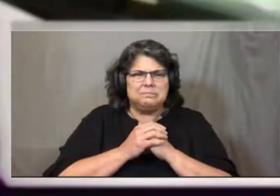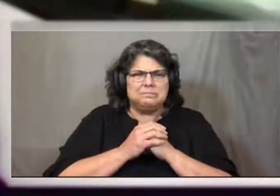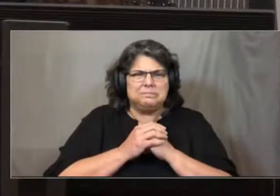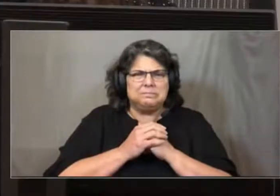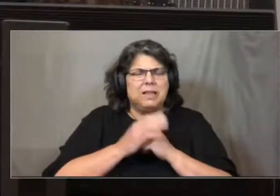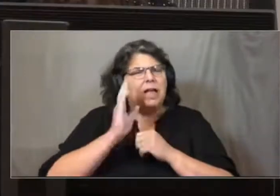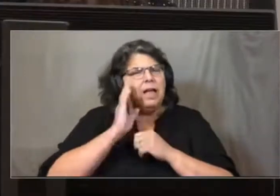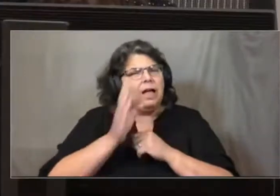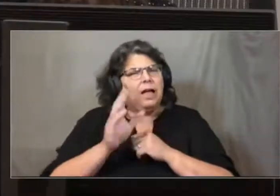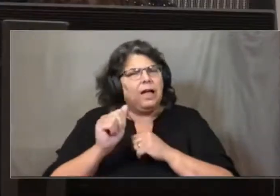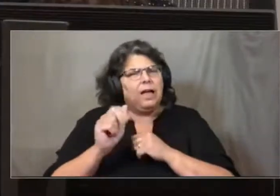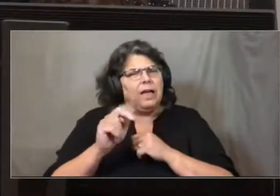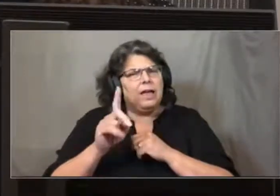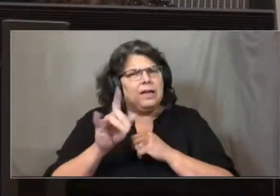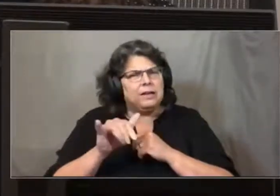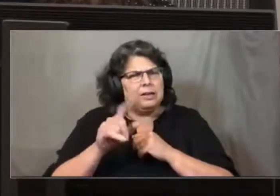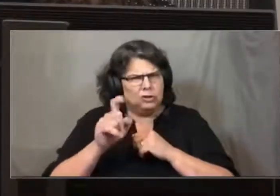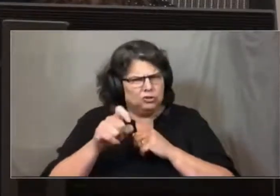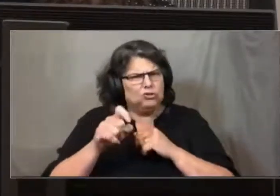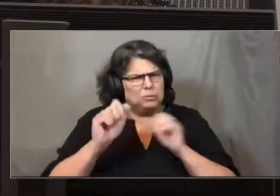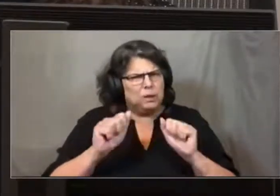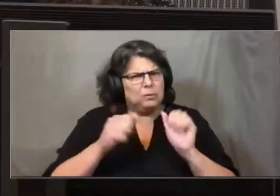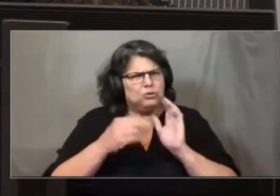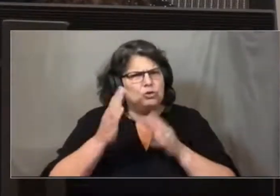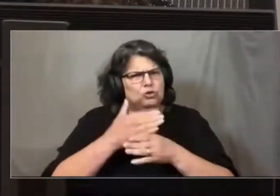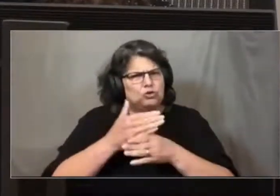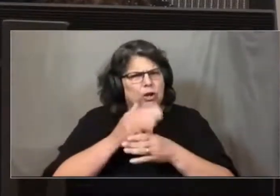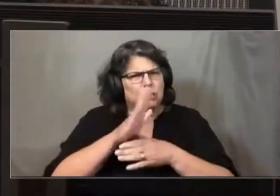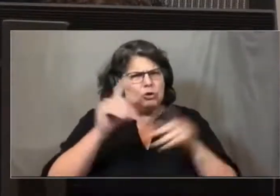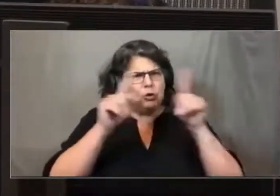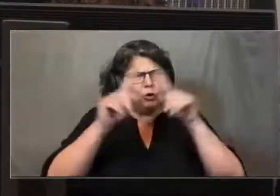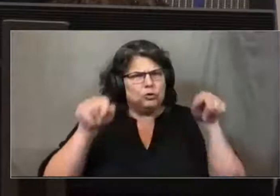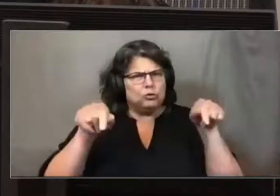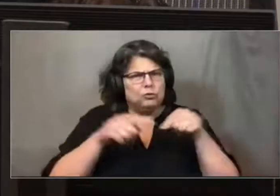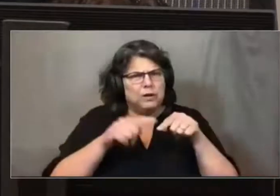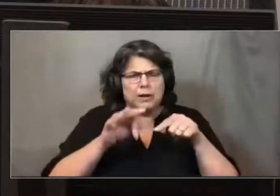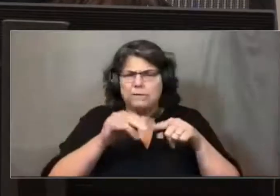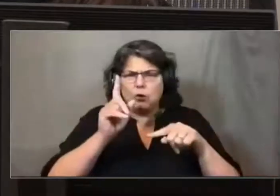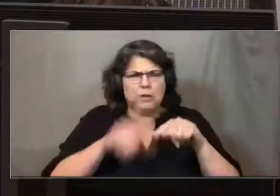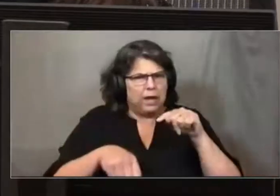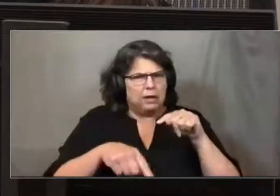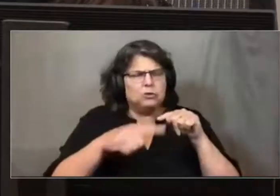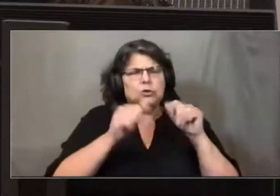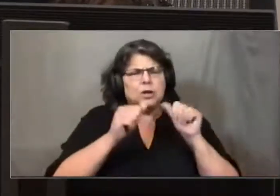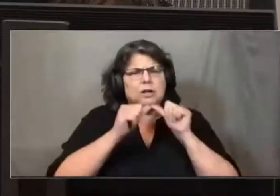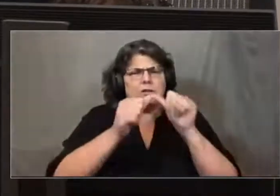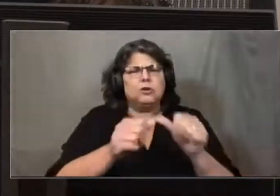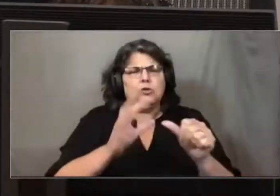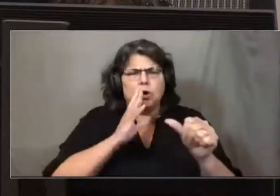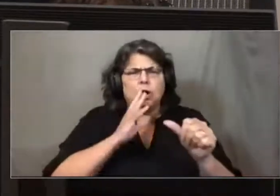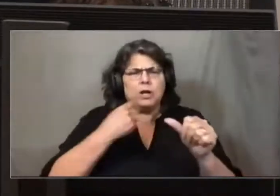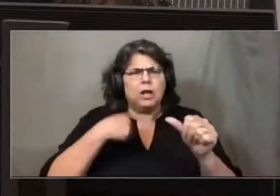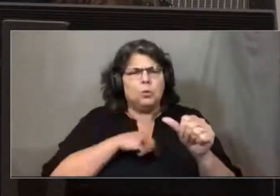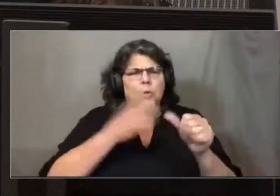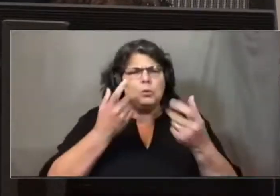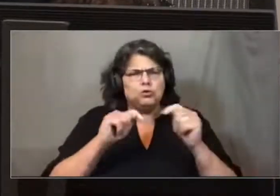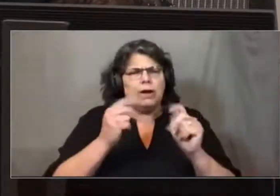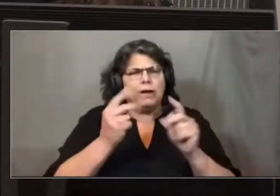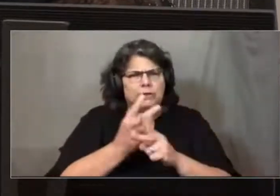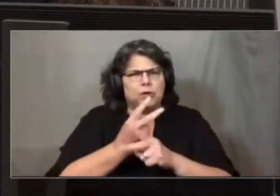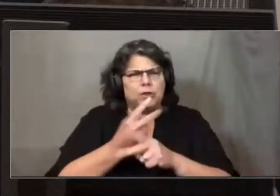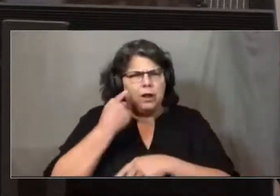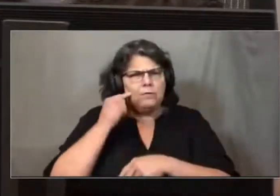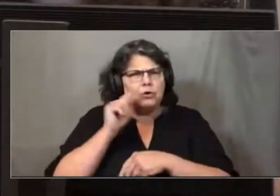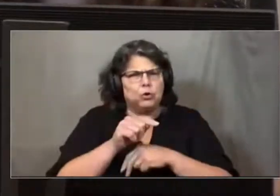Hi, Andy. You should be able to share your screen, but if you're unable to, you can continue talking and we'll work on getting that up momentarily.